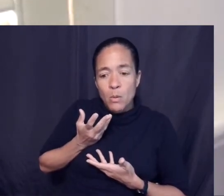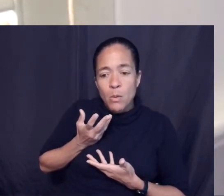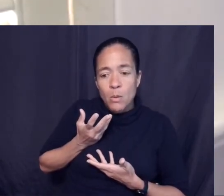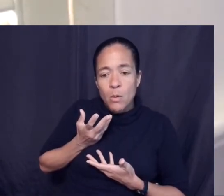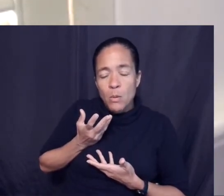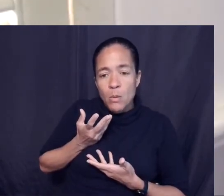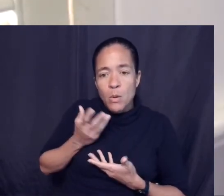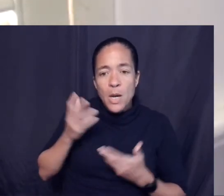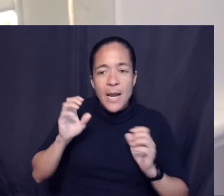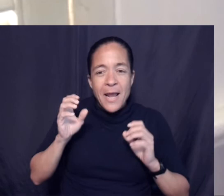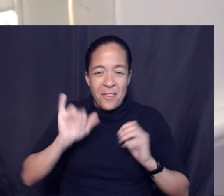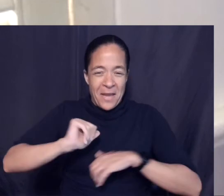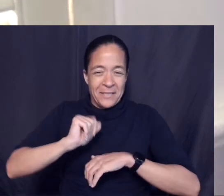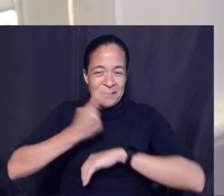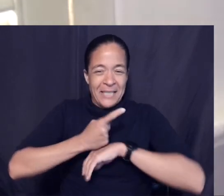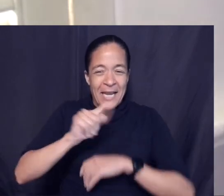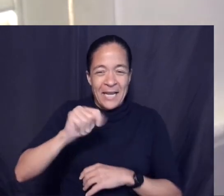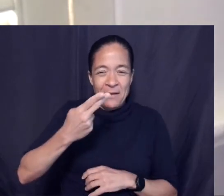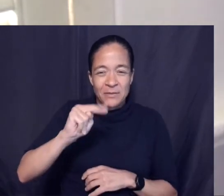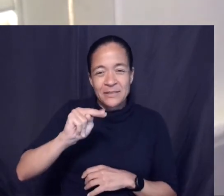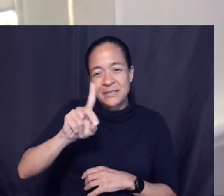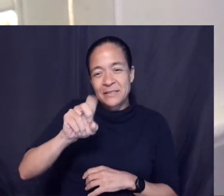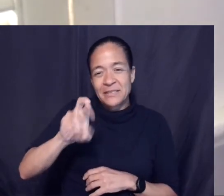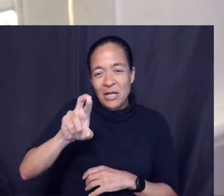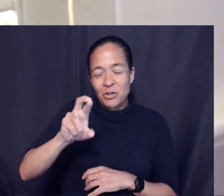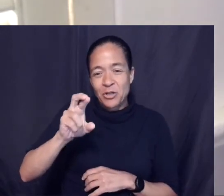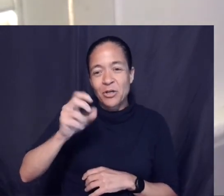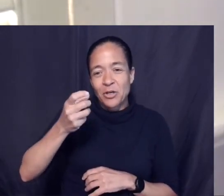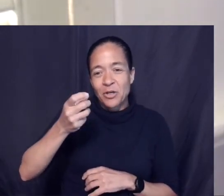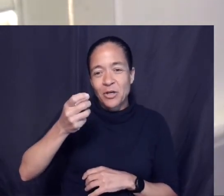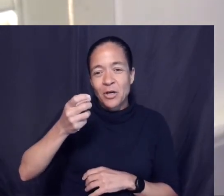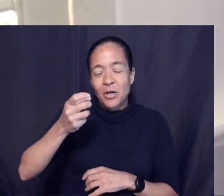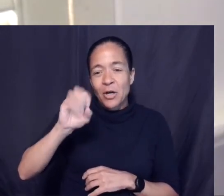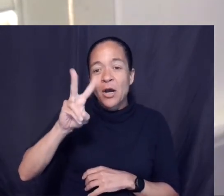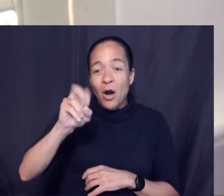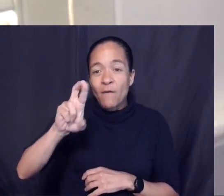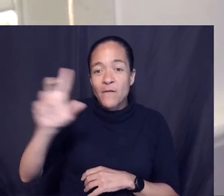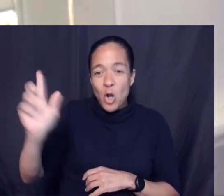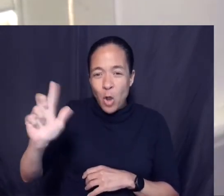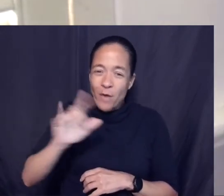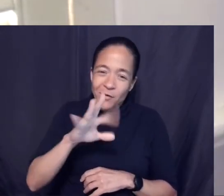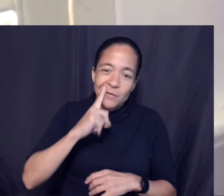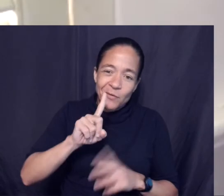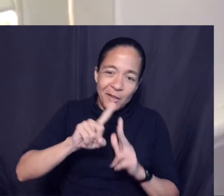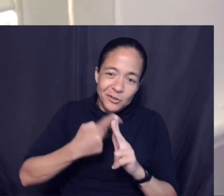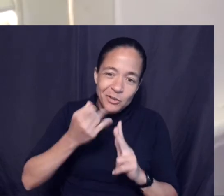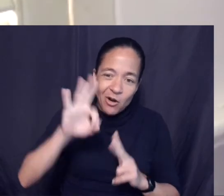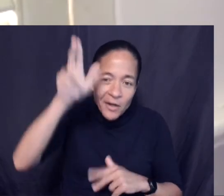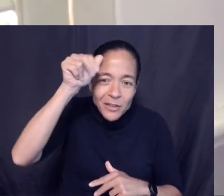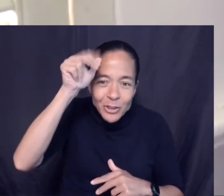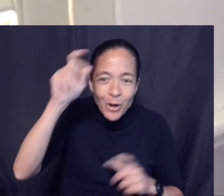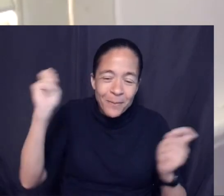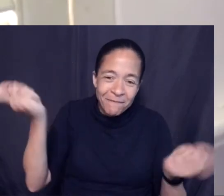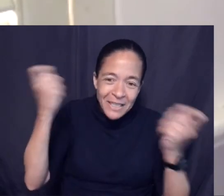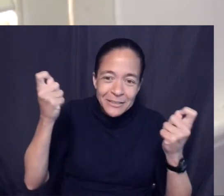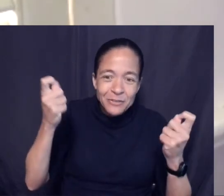actually, it was Thunder over Louisville here in Kentucky, which is the start of the Derby Festival. It's a giant, chunk